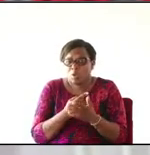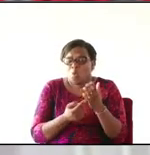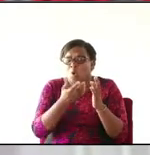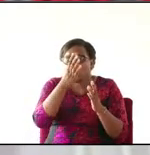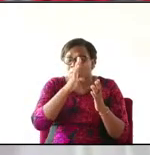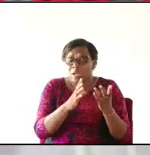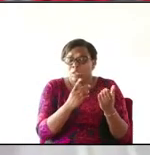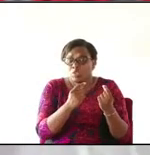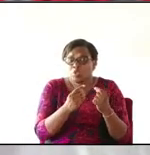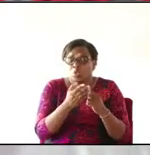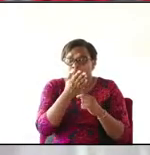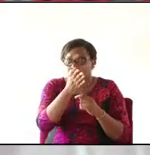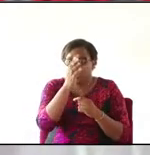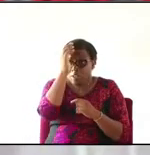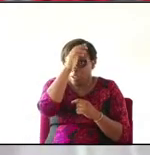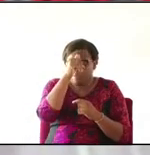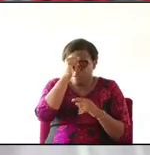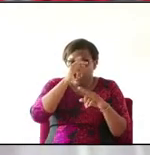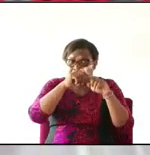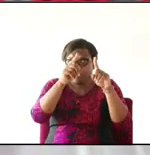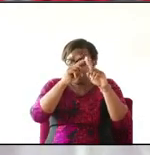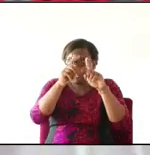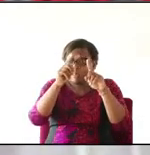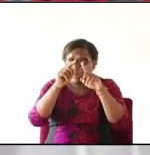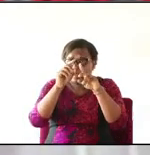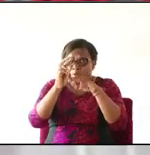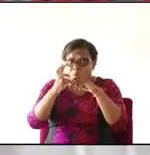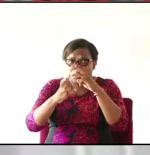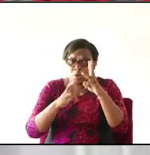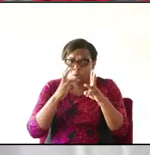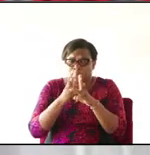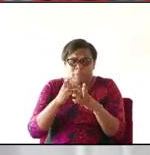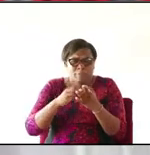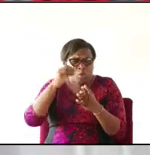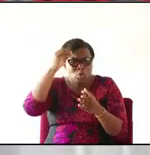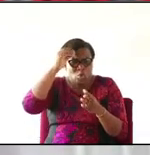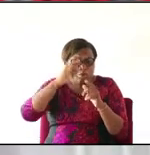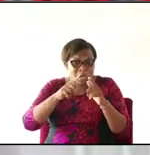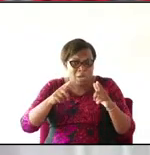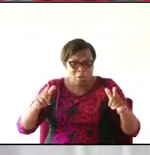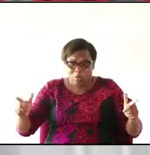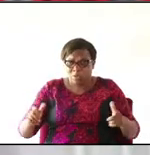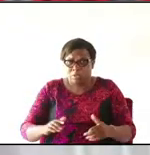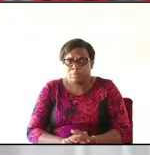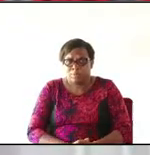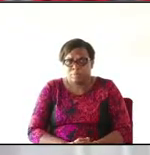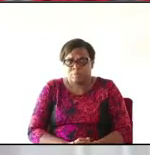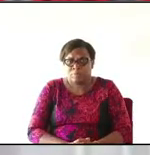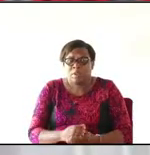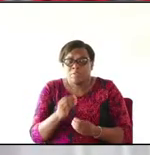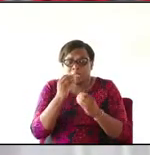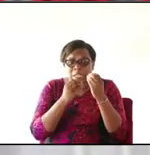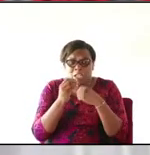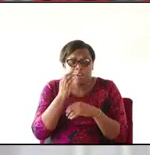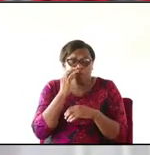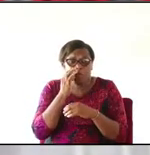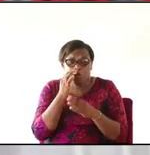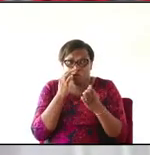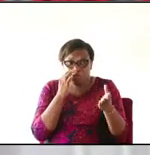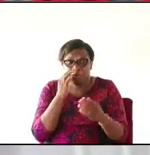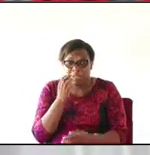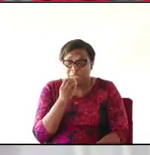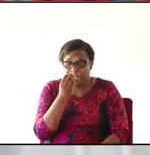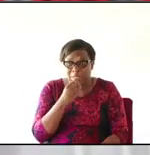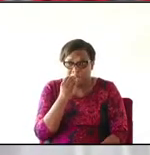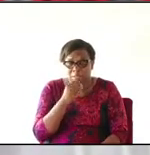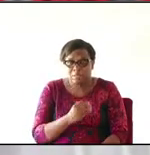is doing there, how God is using her. She has had to learn their language. She has had to eat the food they eat.